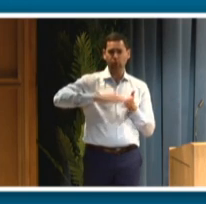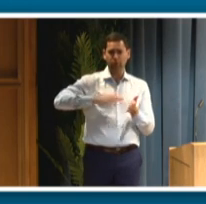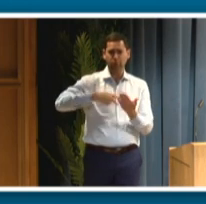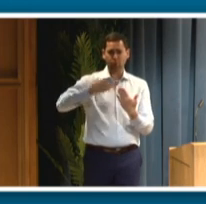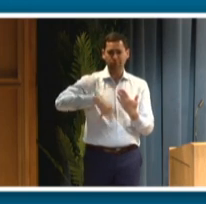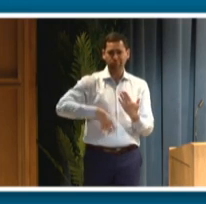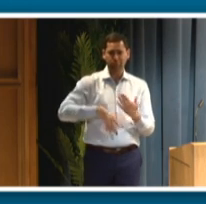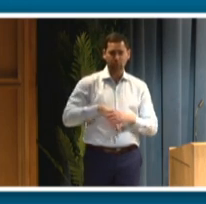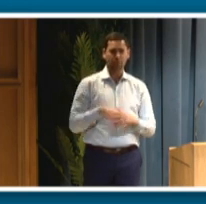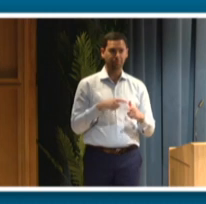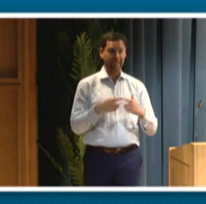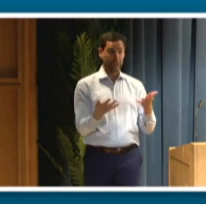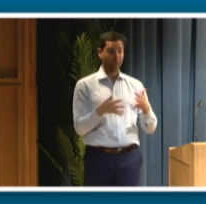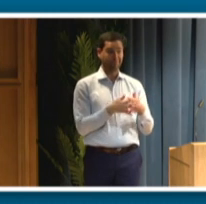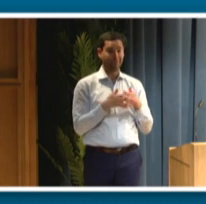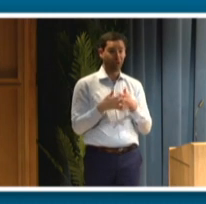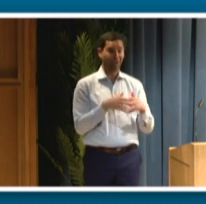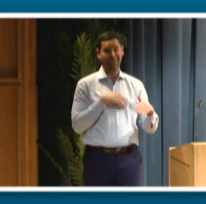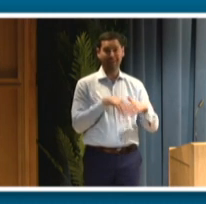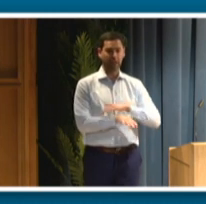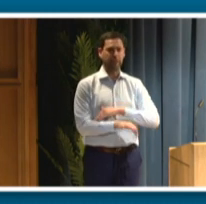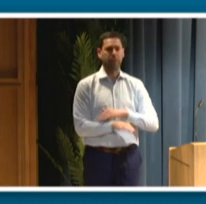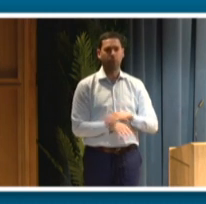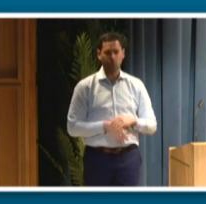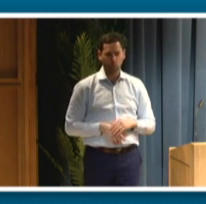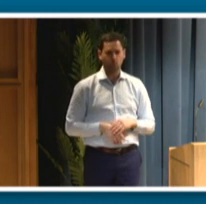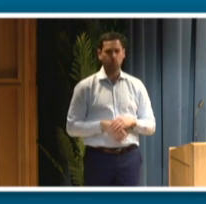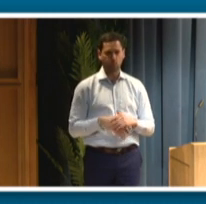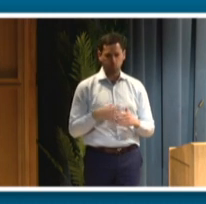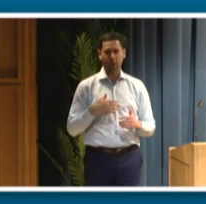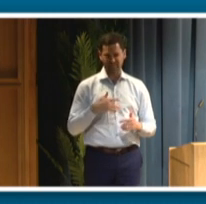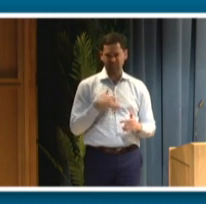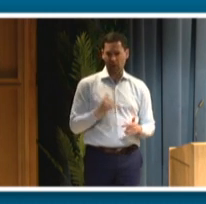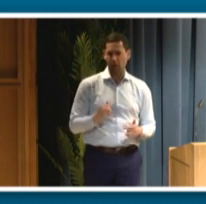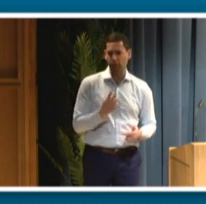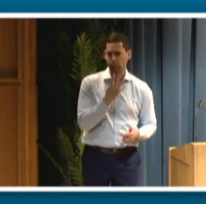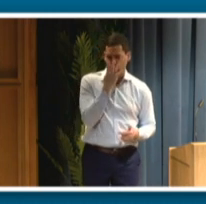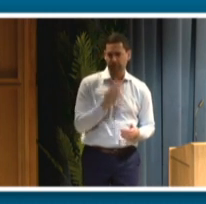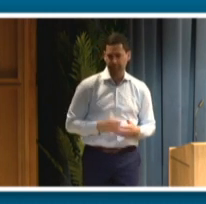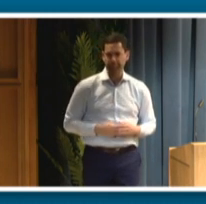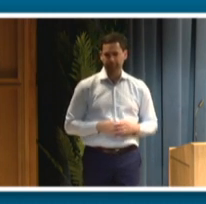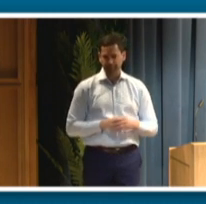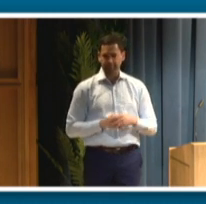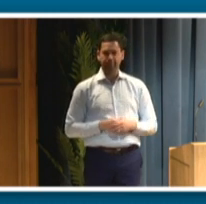to youth prisons in America, they feel like prisons.